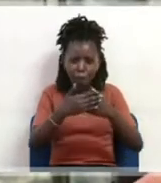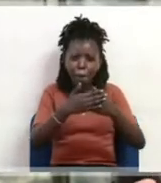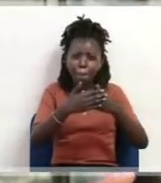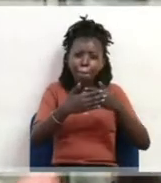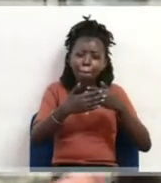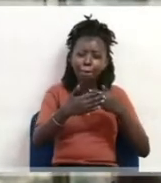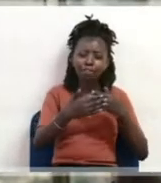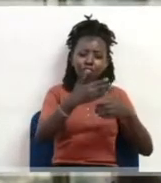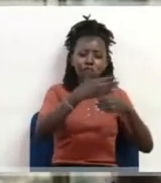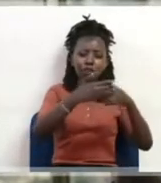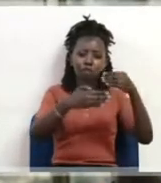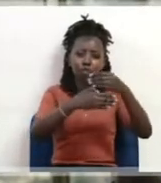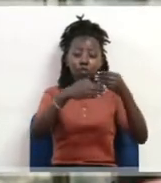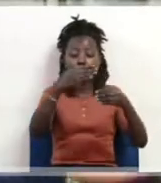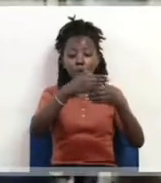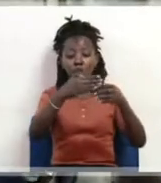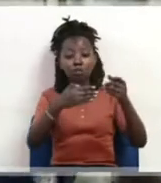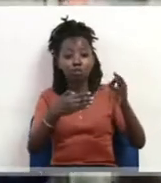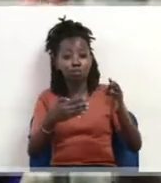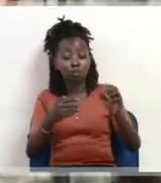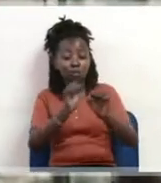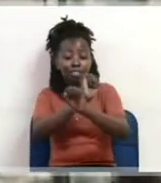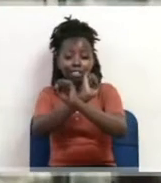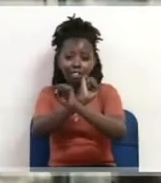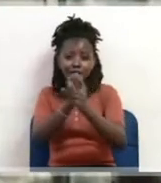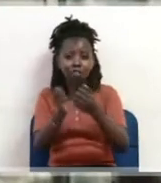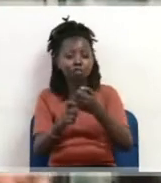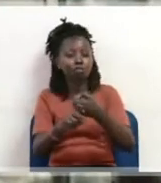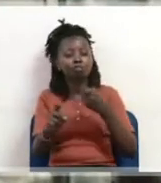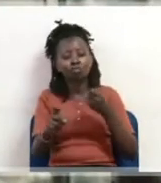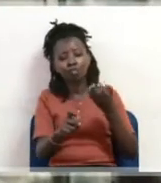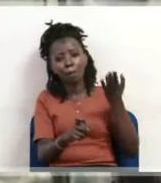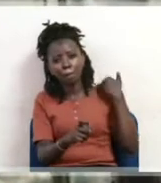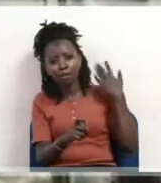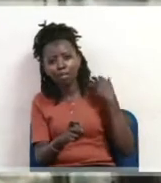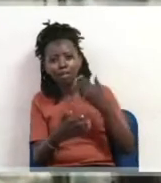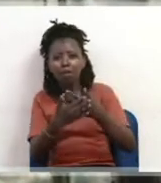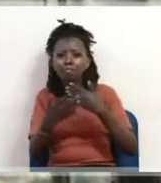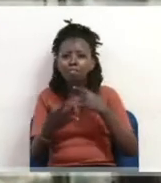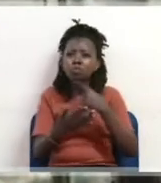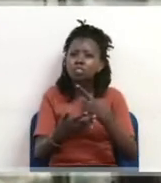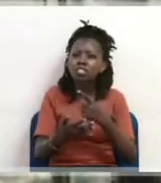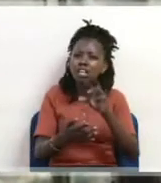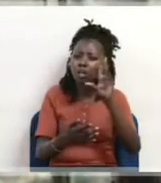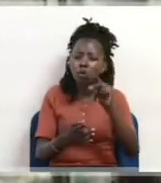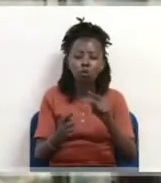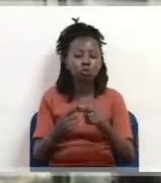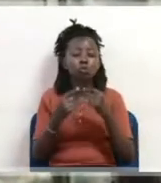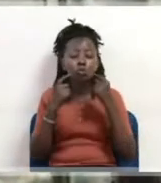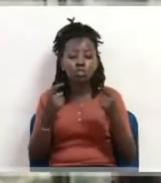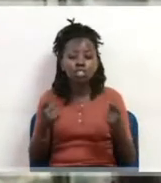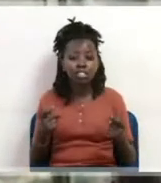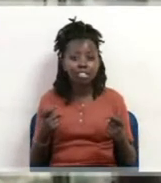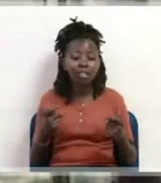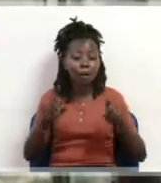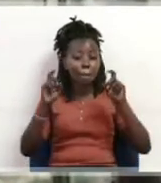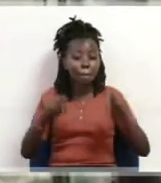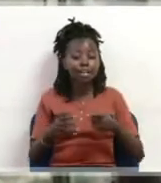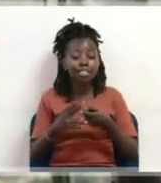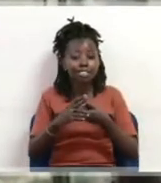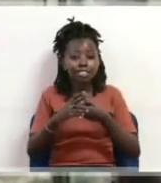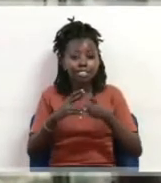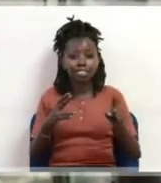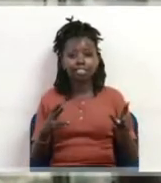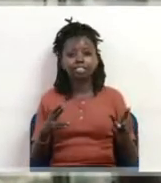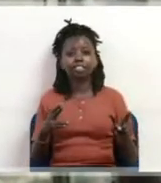protection from the past, before you say no to sin, you have to begin by a place where if